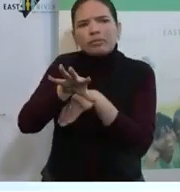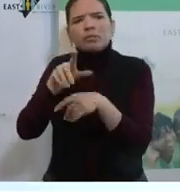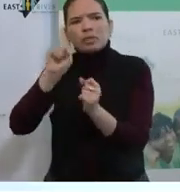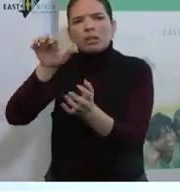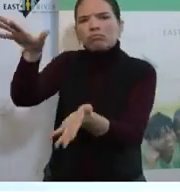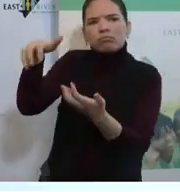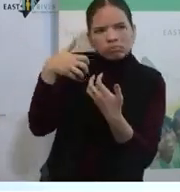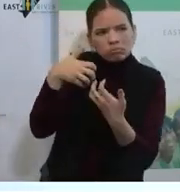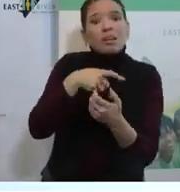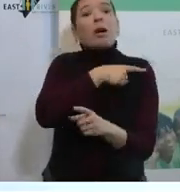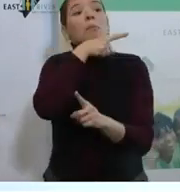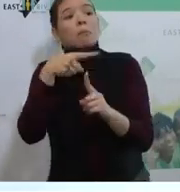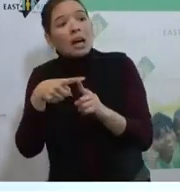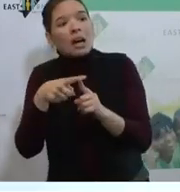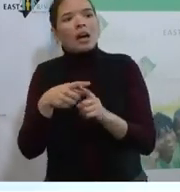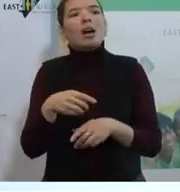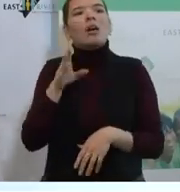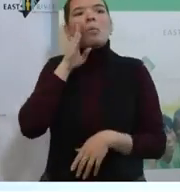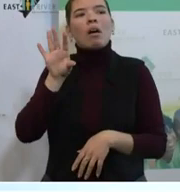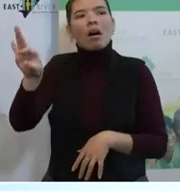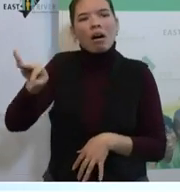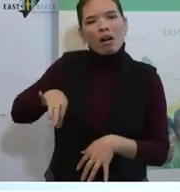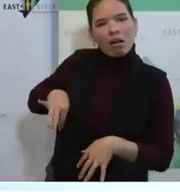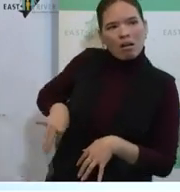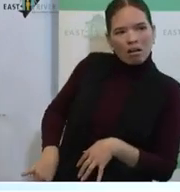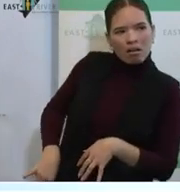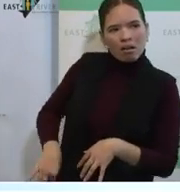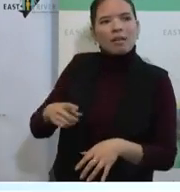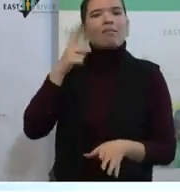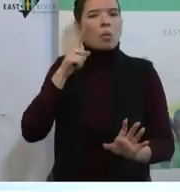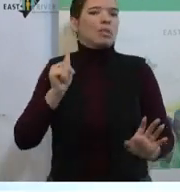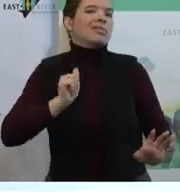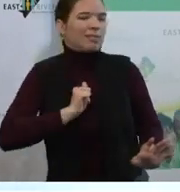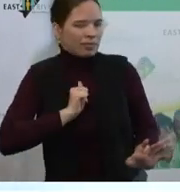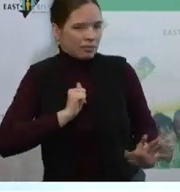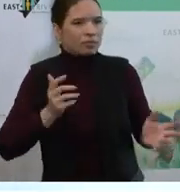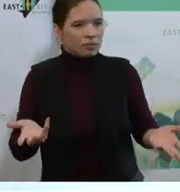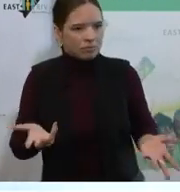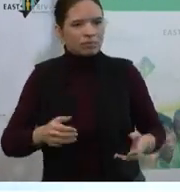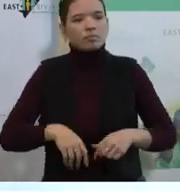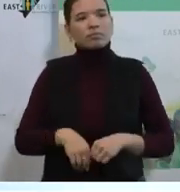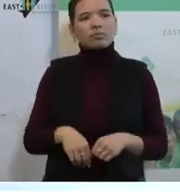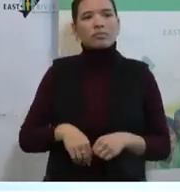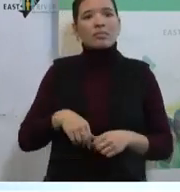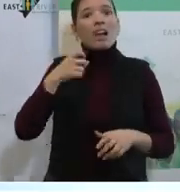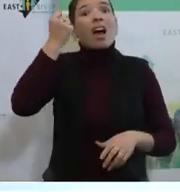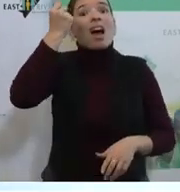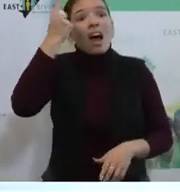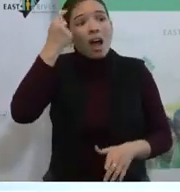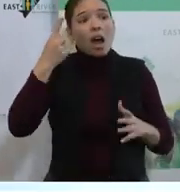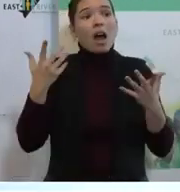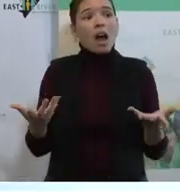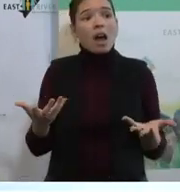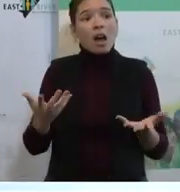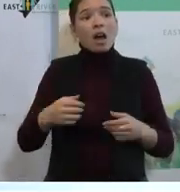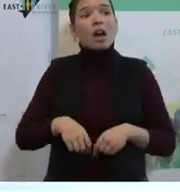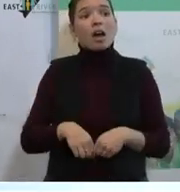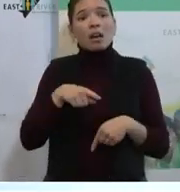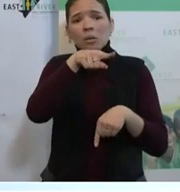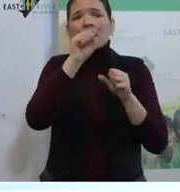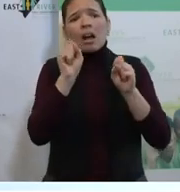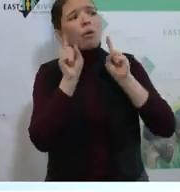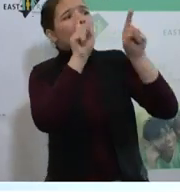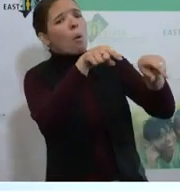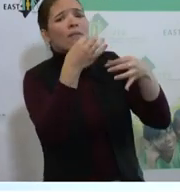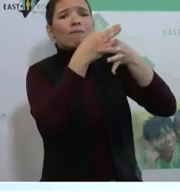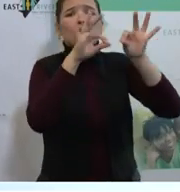you. So if you start now, start early, apply, go to someplace free, you can keep all of